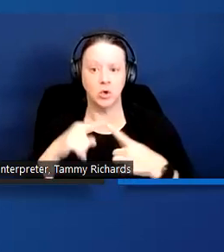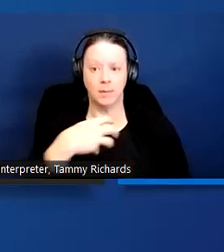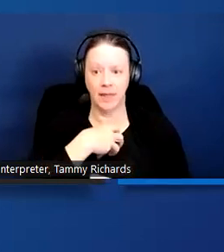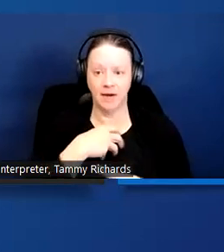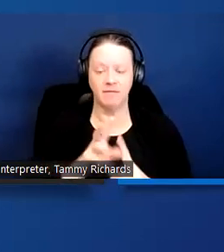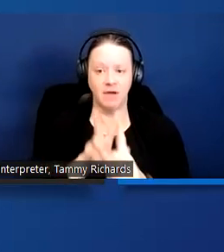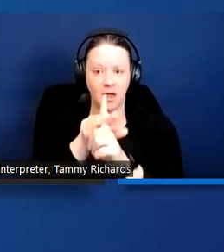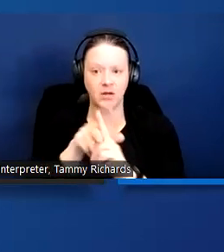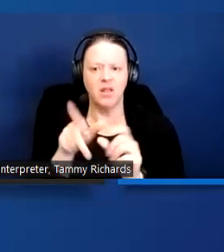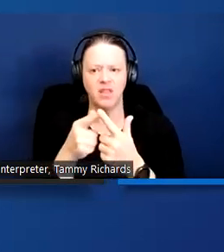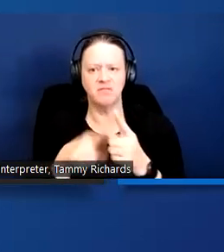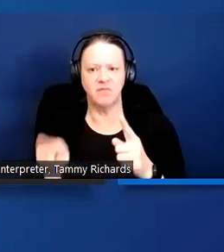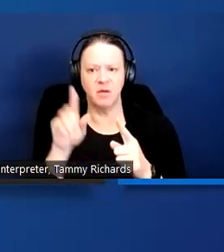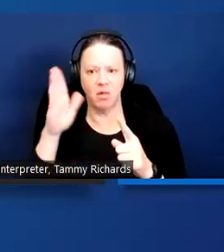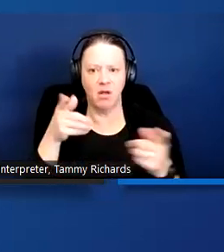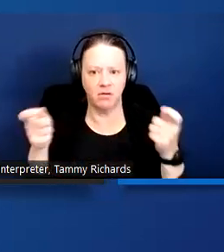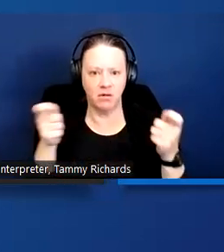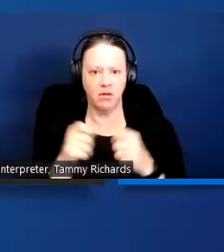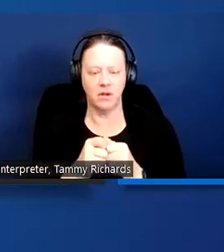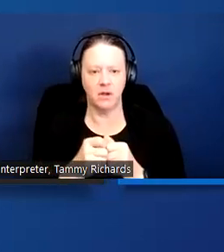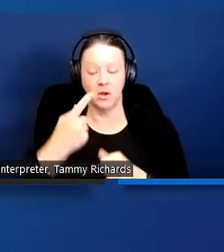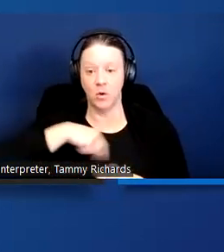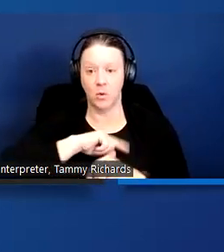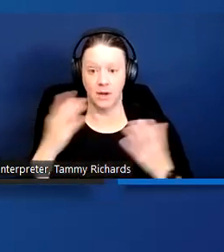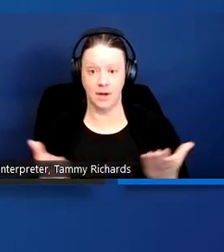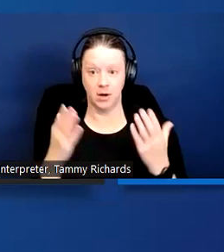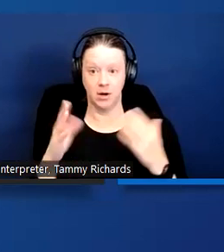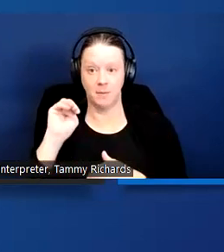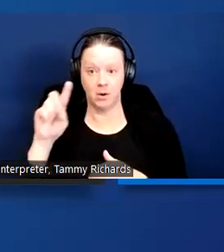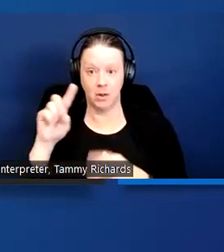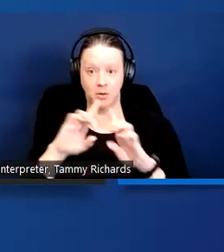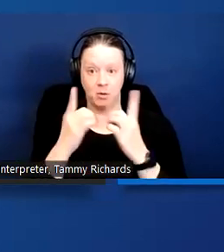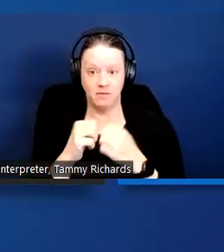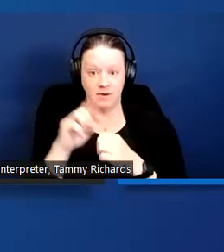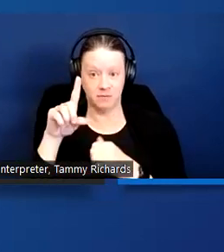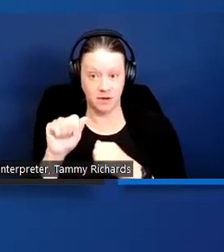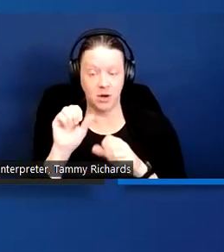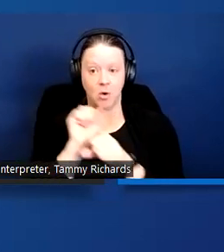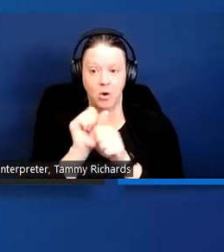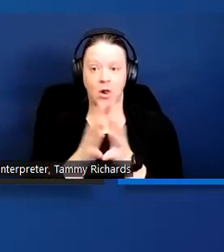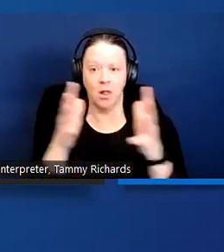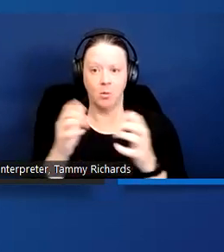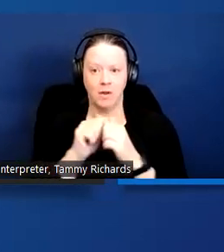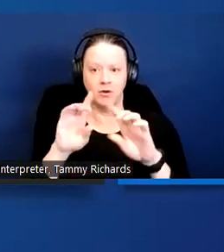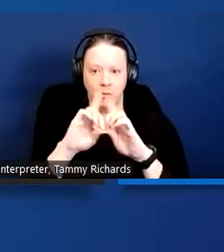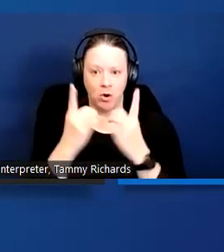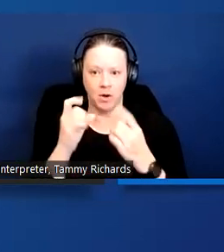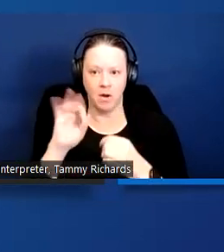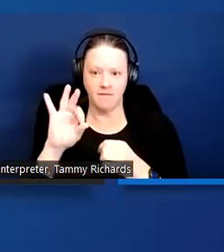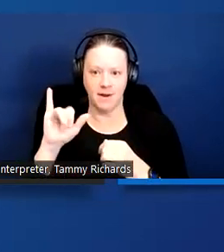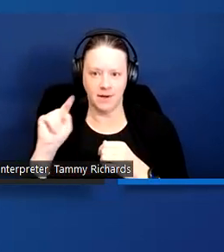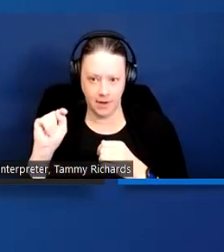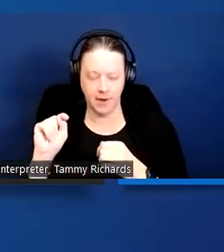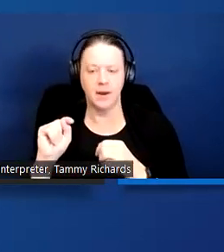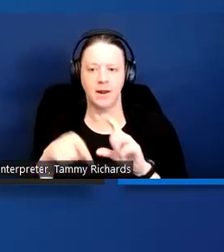it. We here at the Maryland Department of Disabilities work a lot with the Department of IT to provide